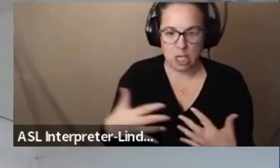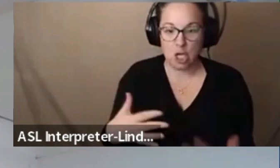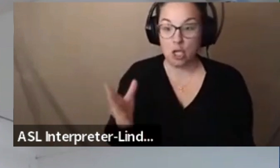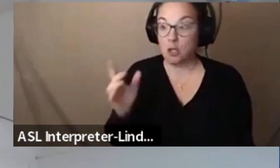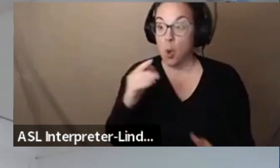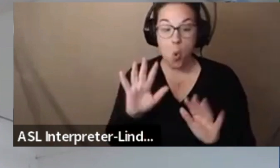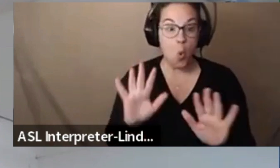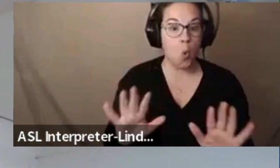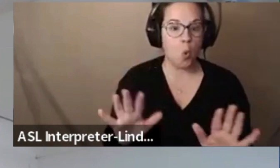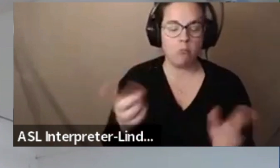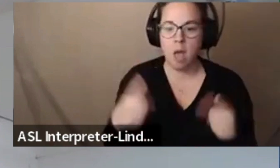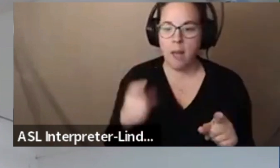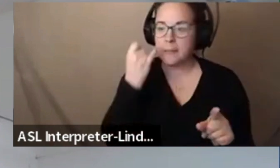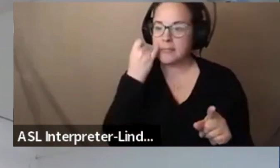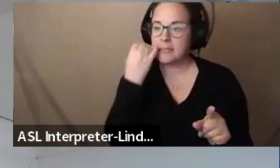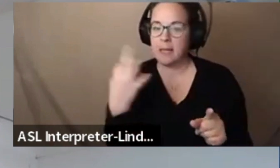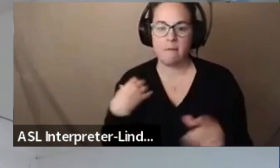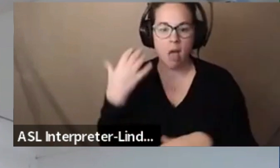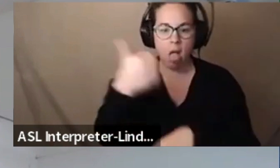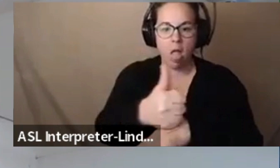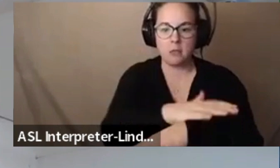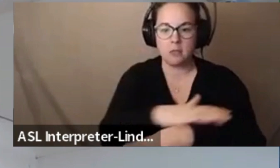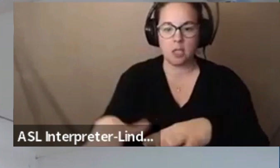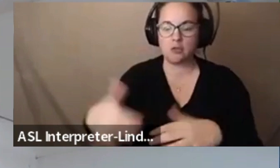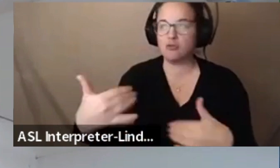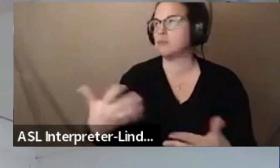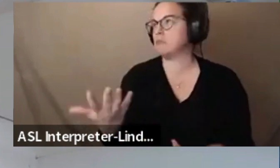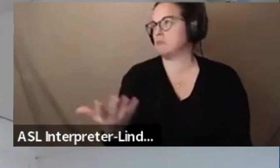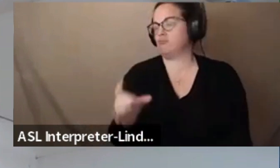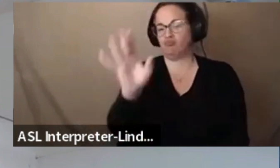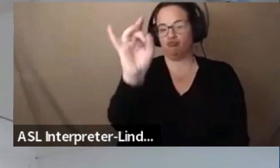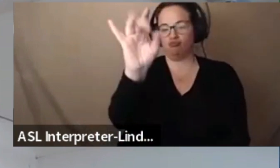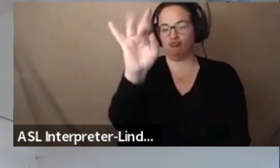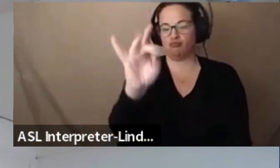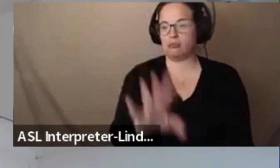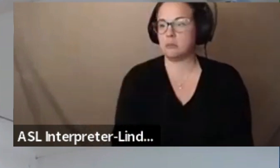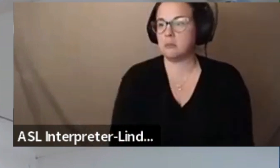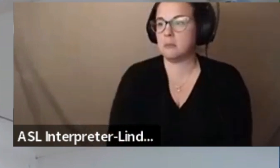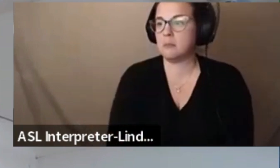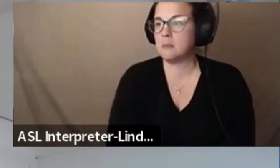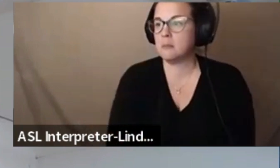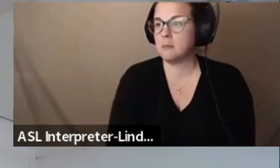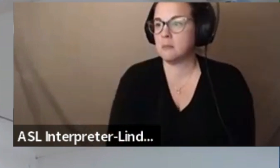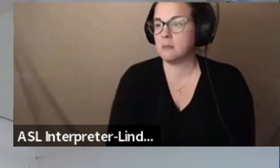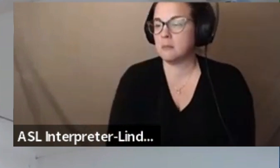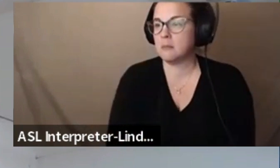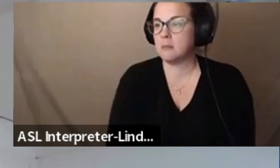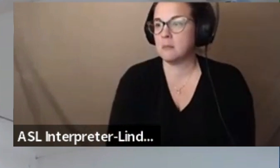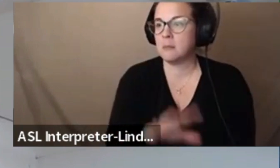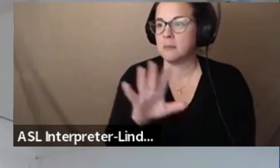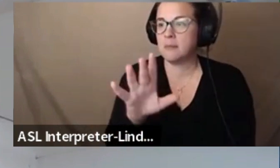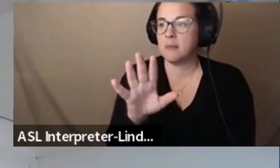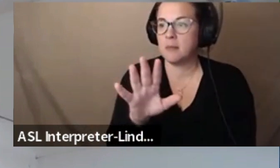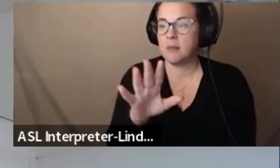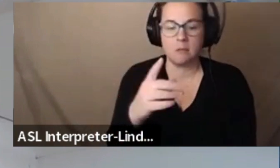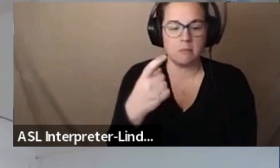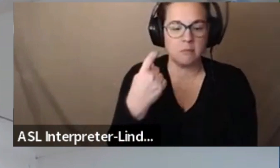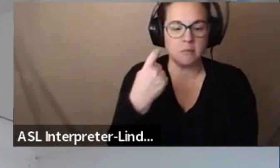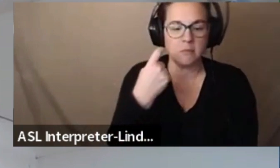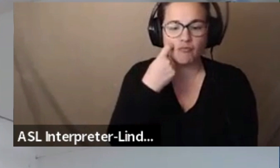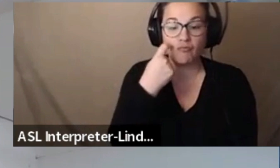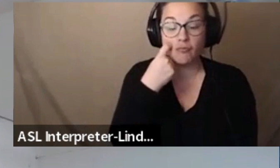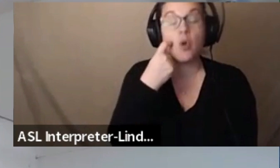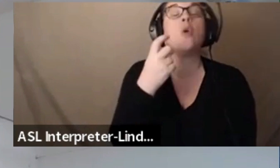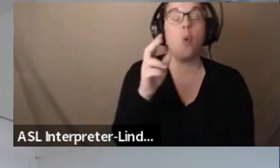really scared them. I went to see Maui, an